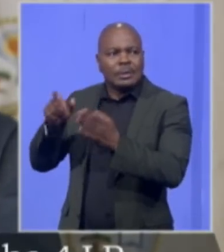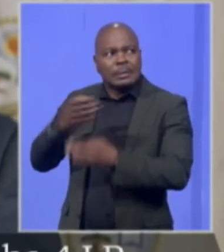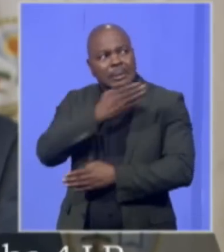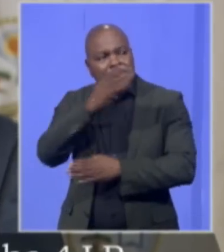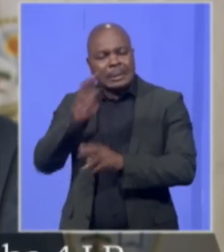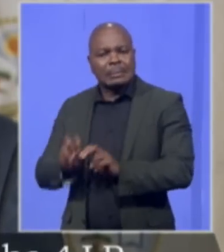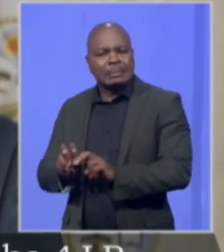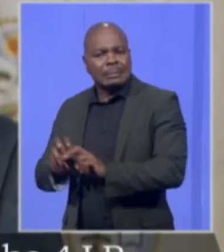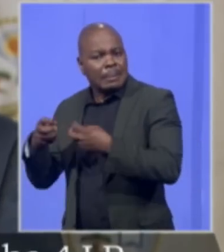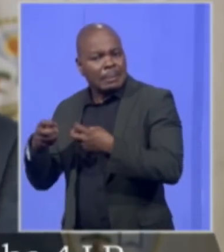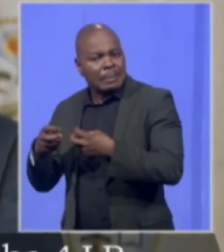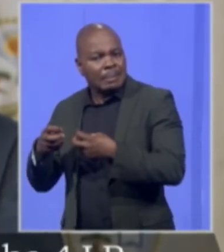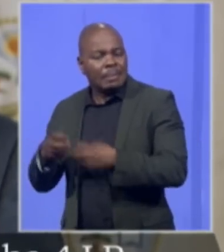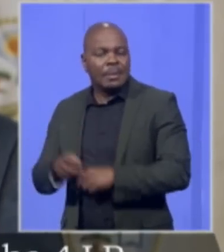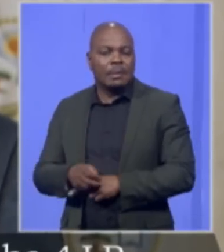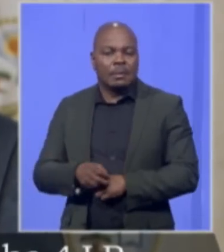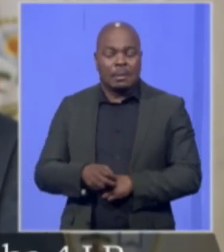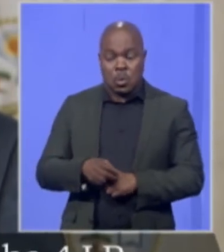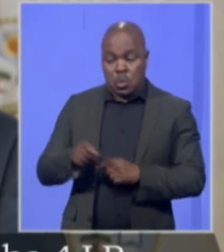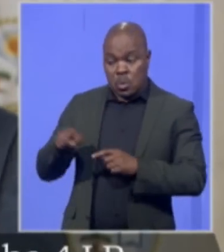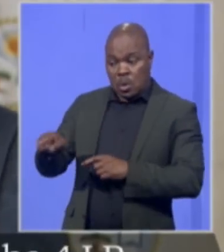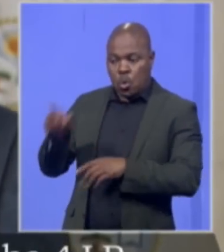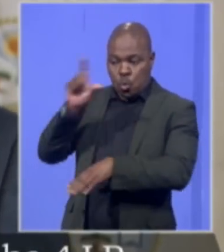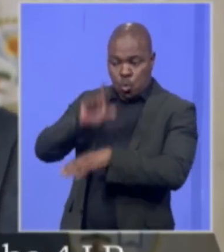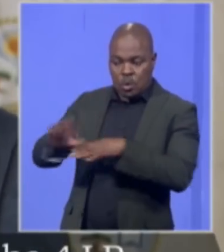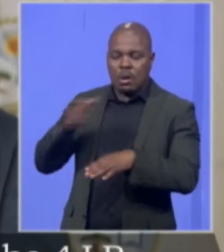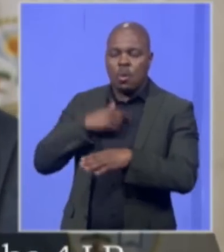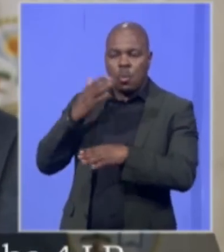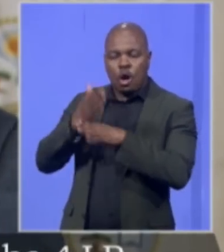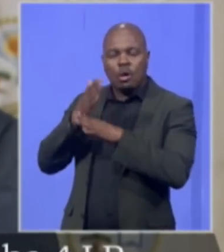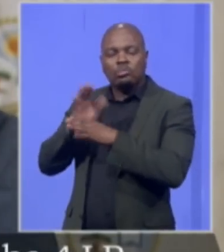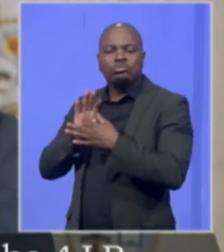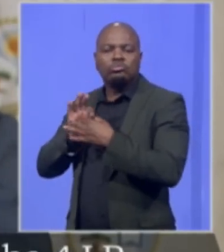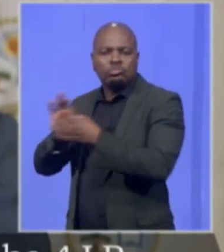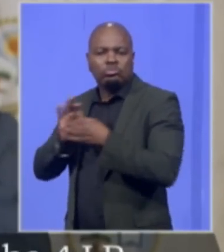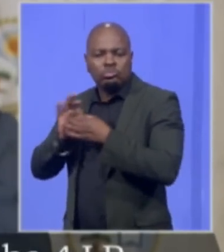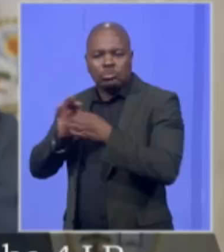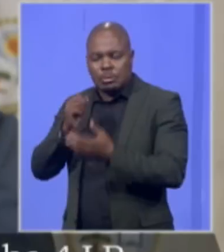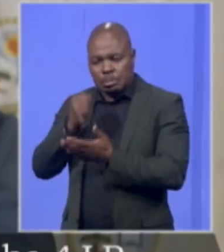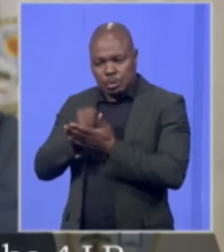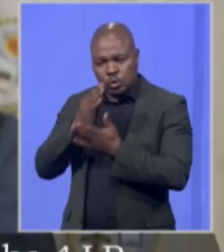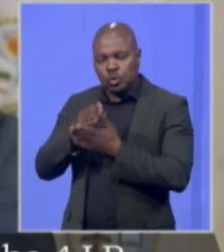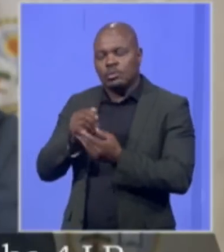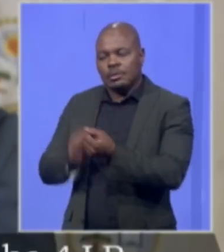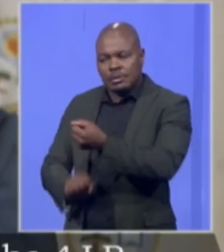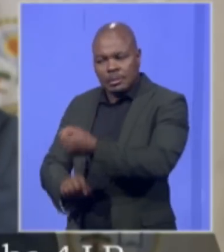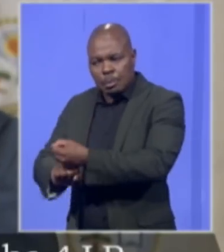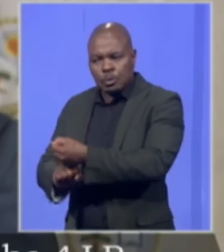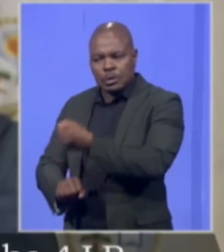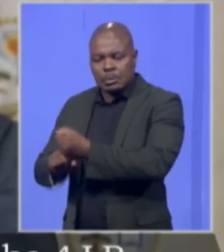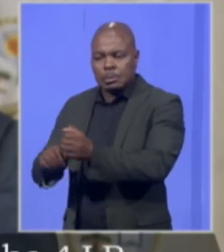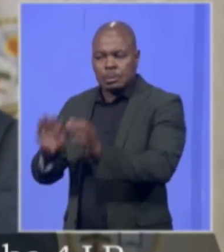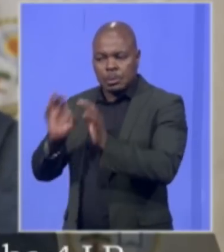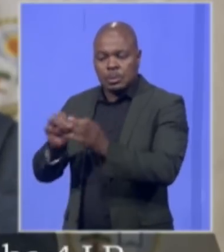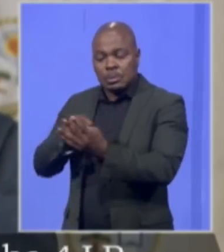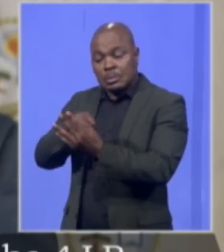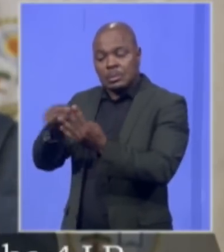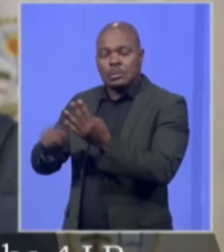We will work with the institution also to ensure that proper support is provided to the